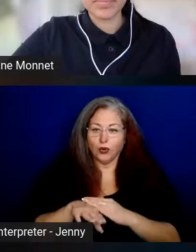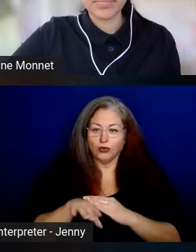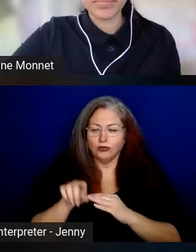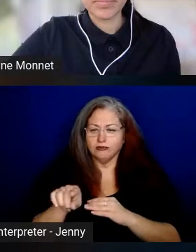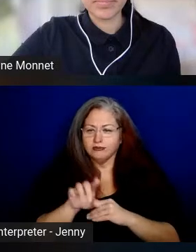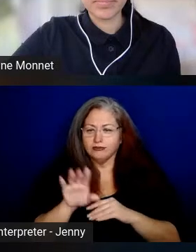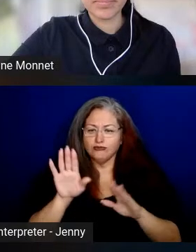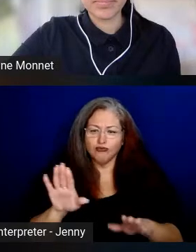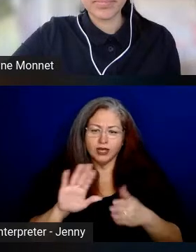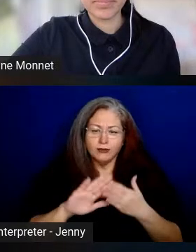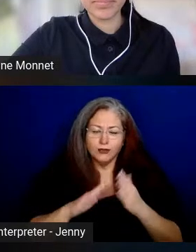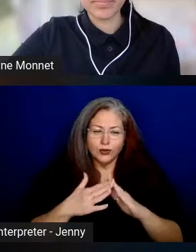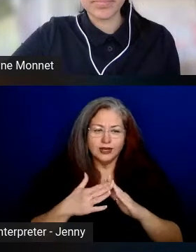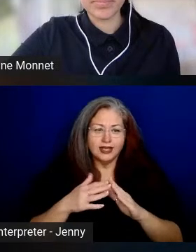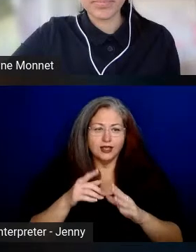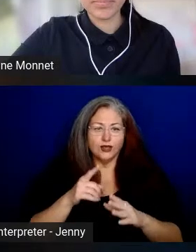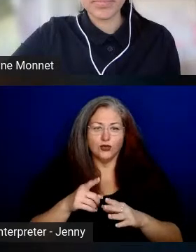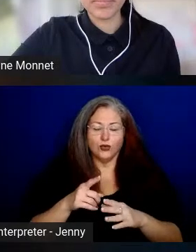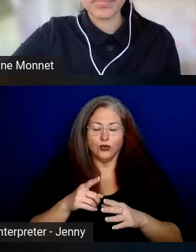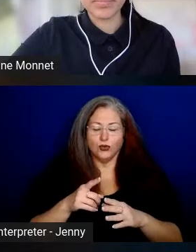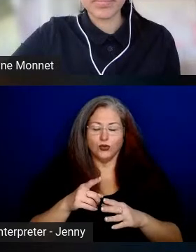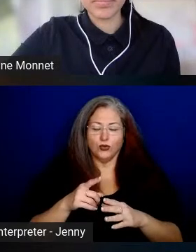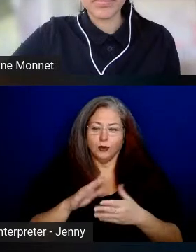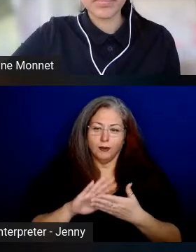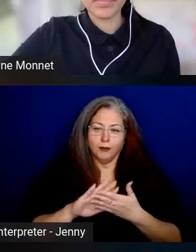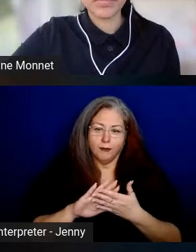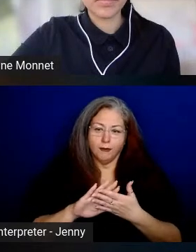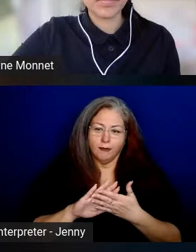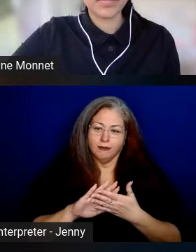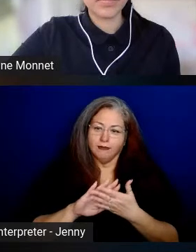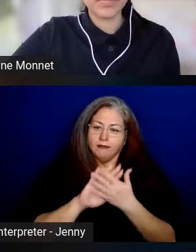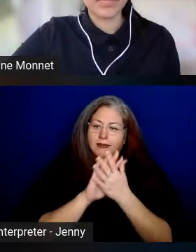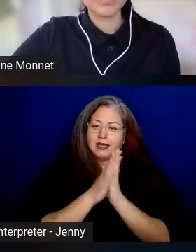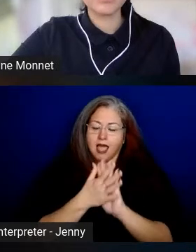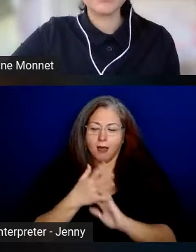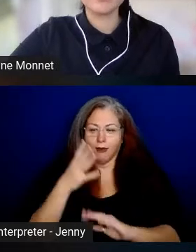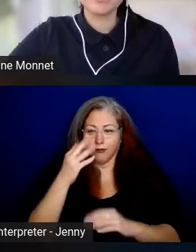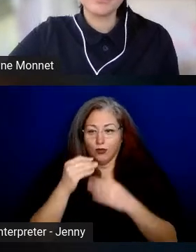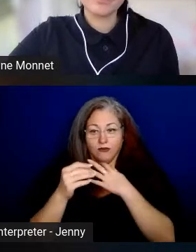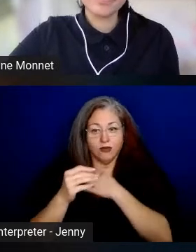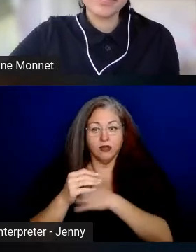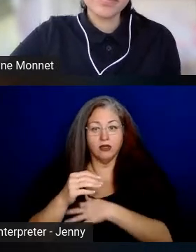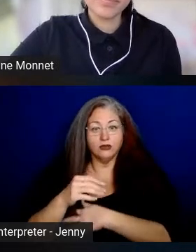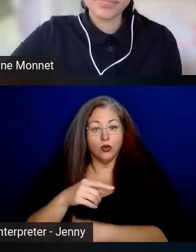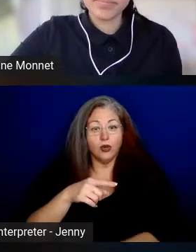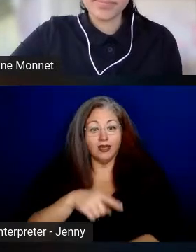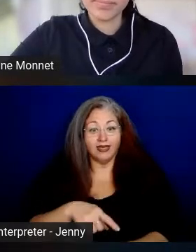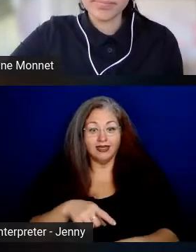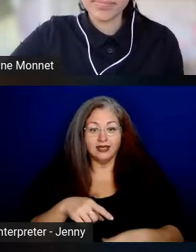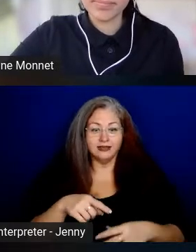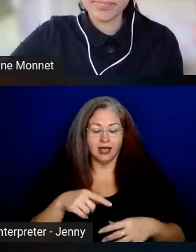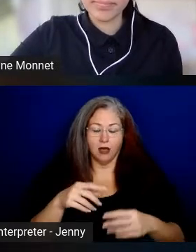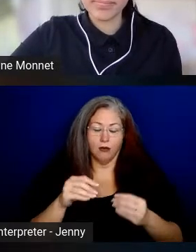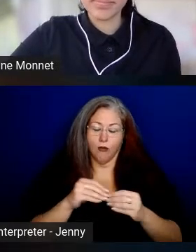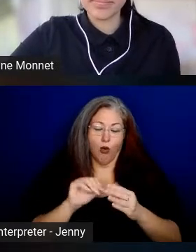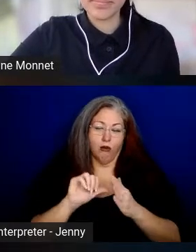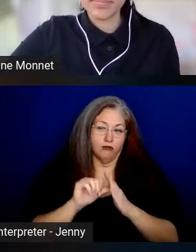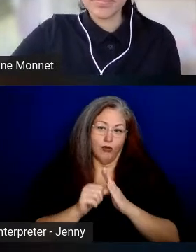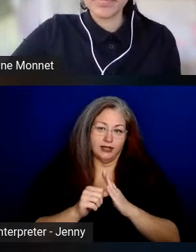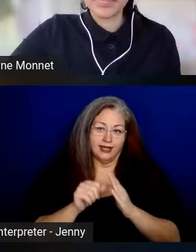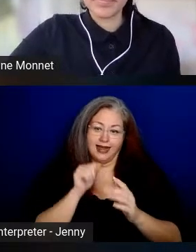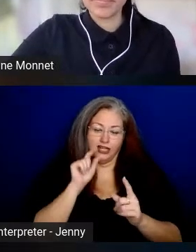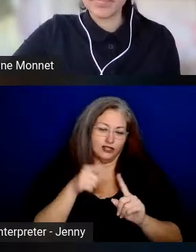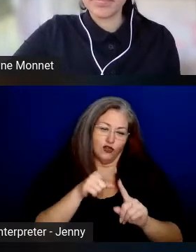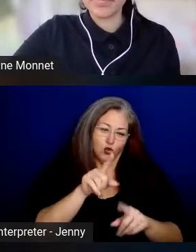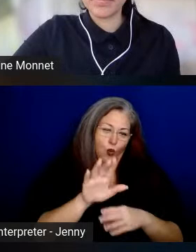and somehow just make it so intrinsically beautiful. And this, to me, you know, stands out not only for this film,